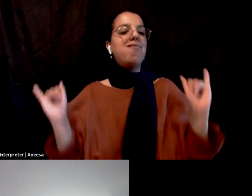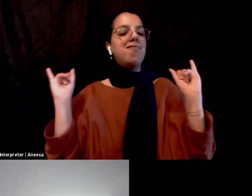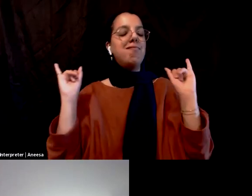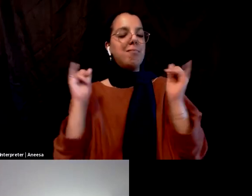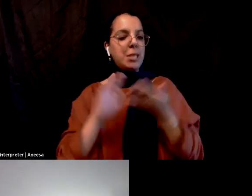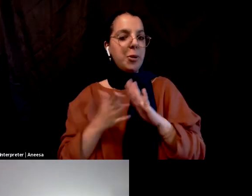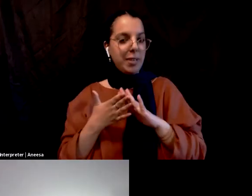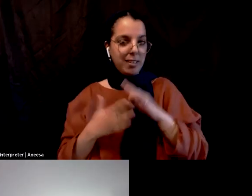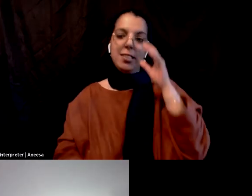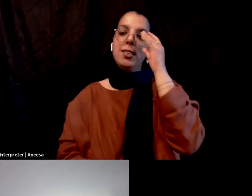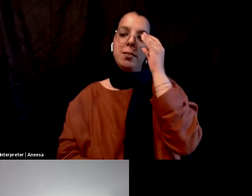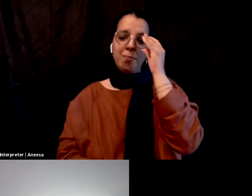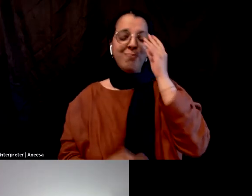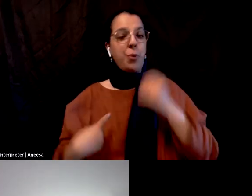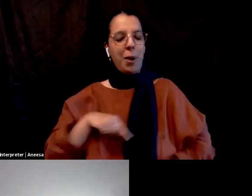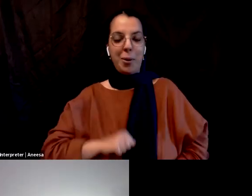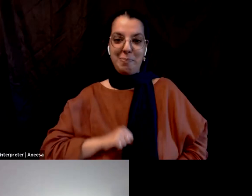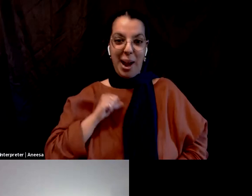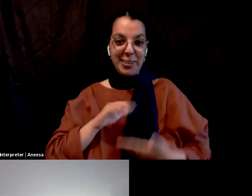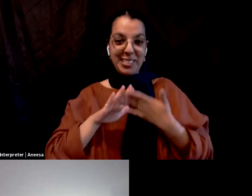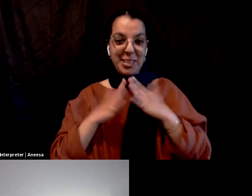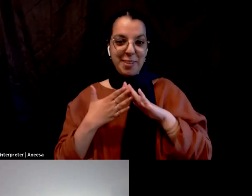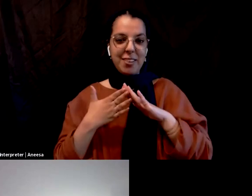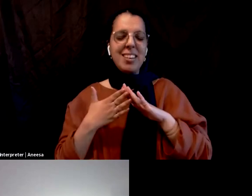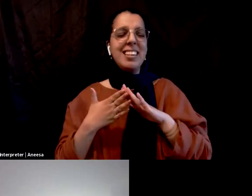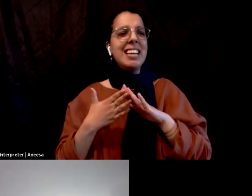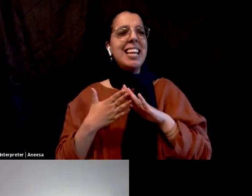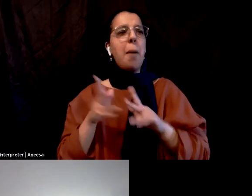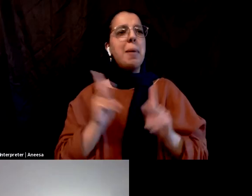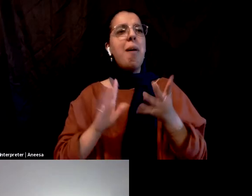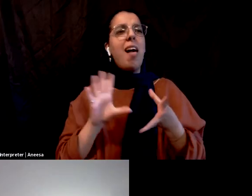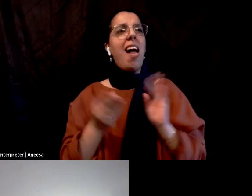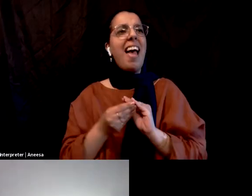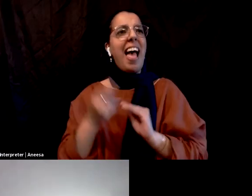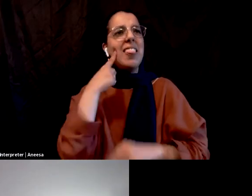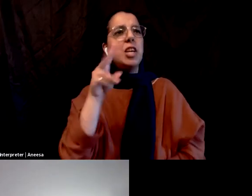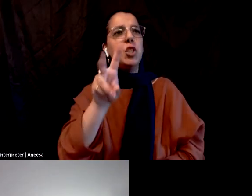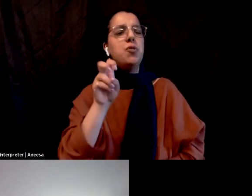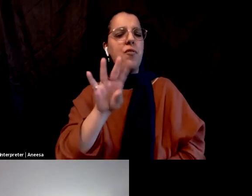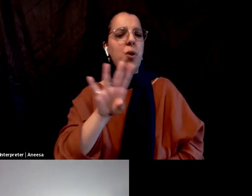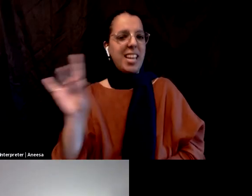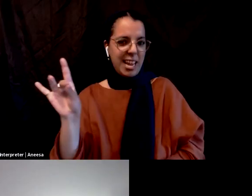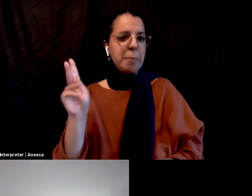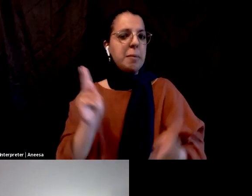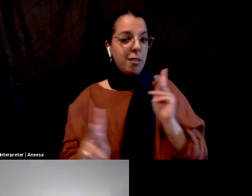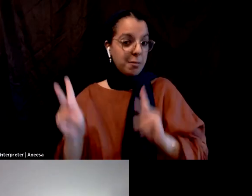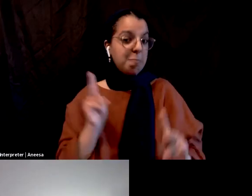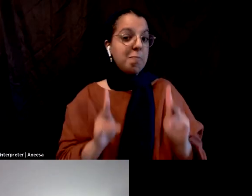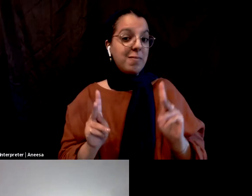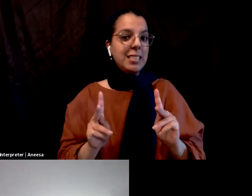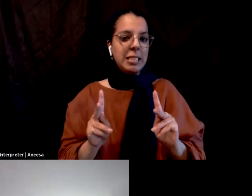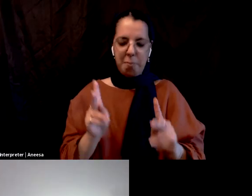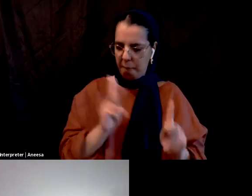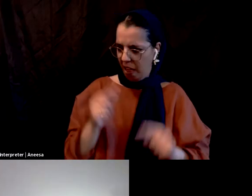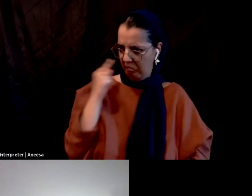We're a very proud community. We have a total population, I believe we're at 248 now, which is sounds very